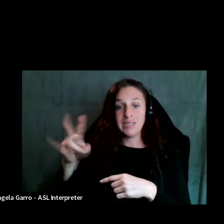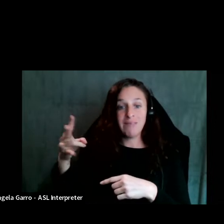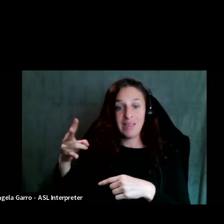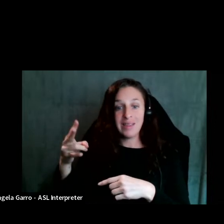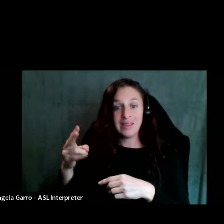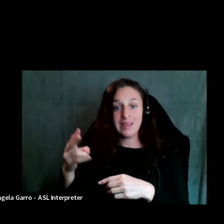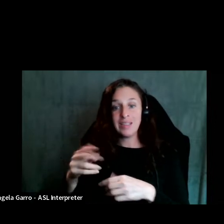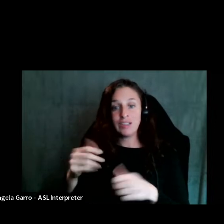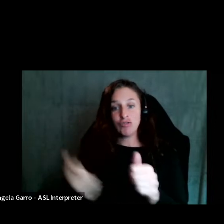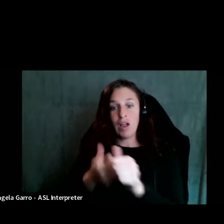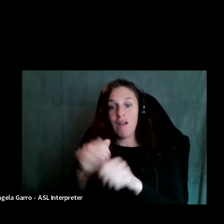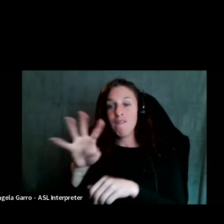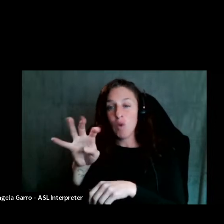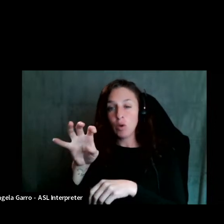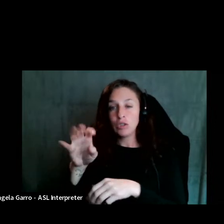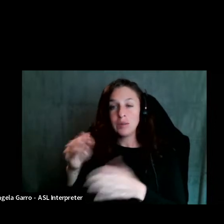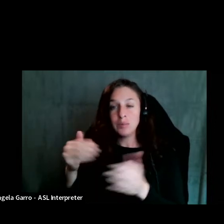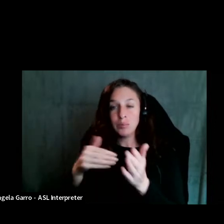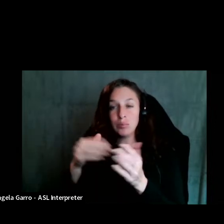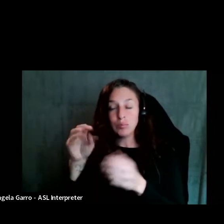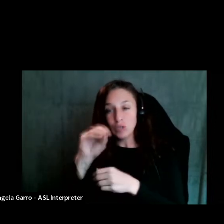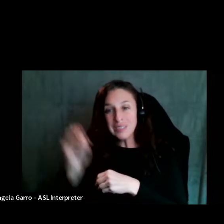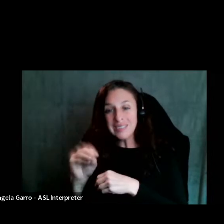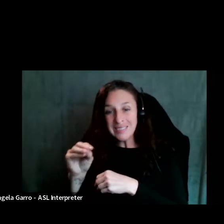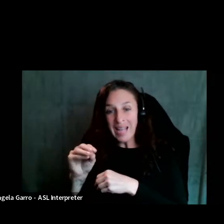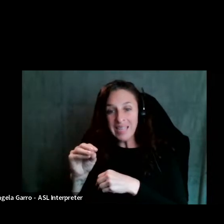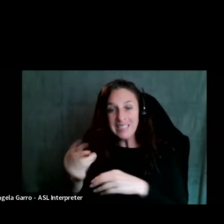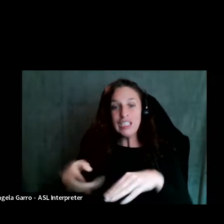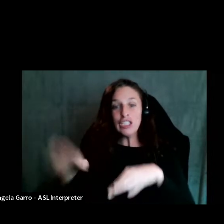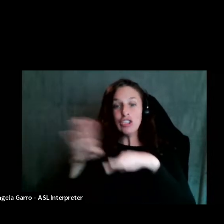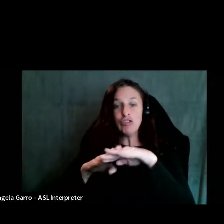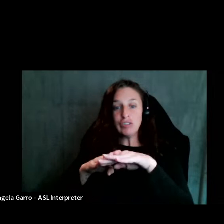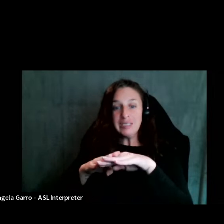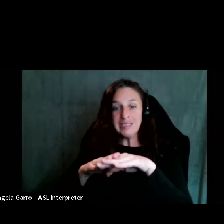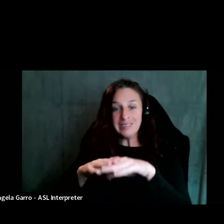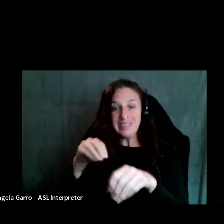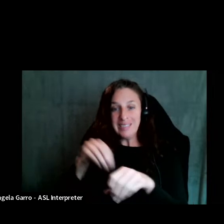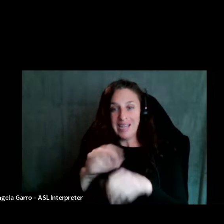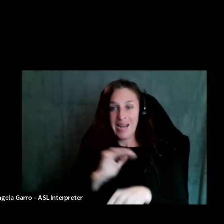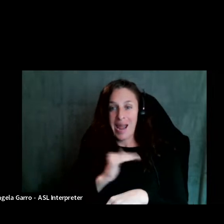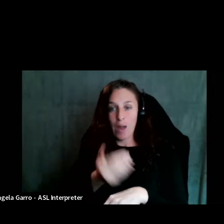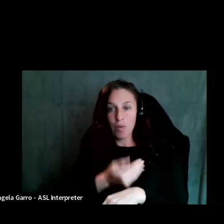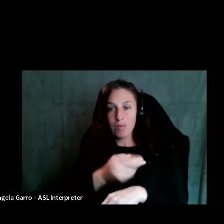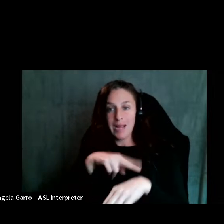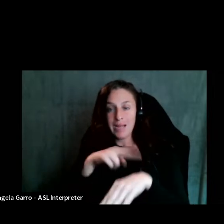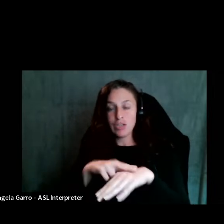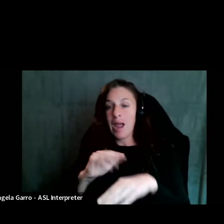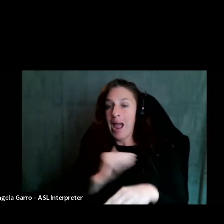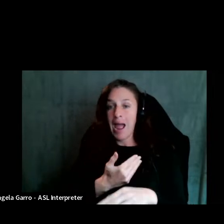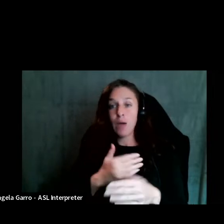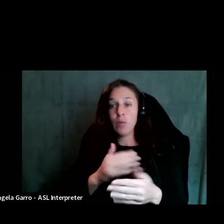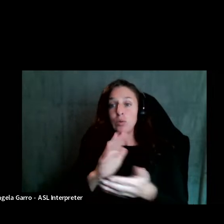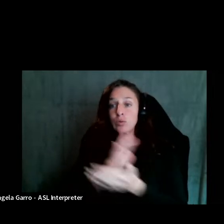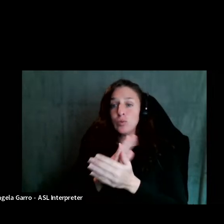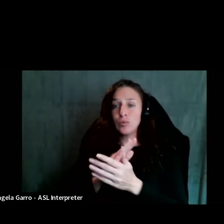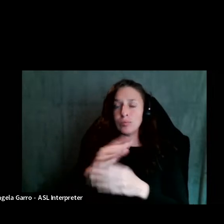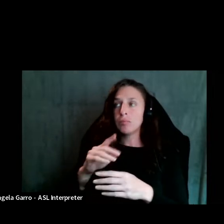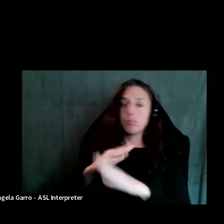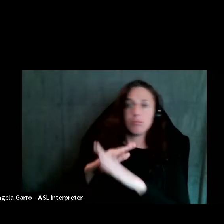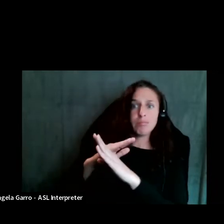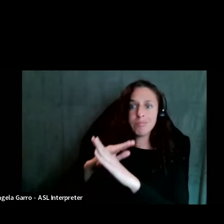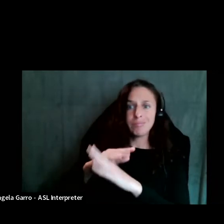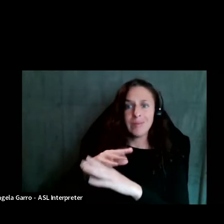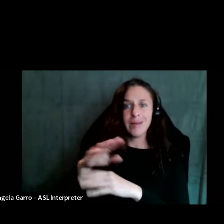400% increase in anti-Semitic incidents in our nation. Our schools are not immune to acts of hate and